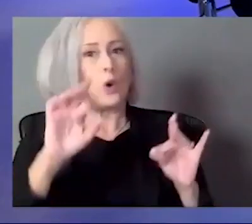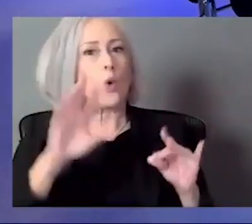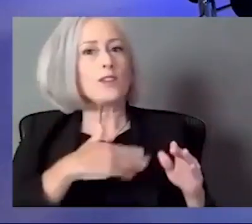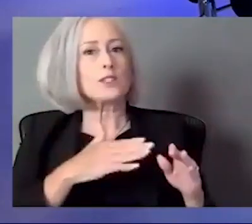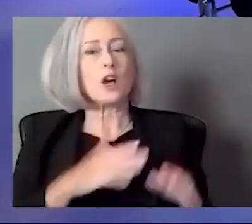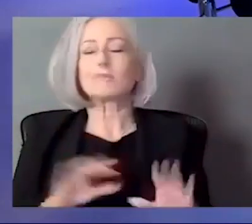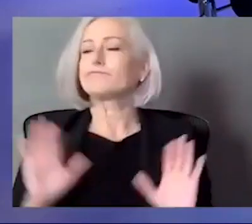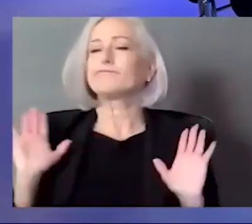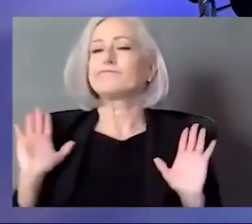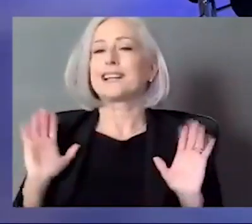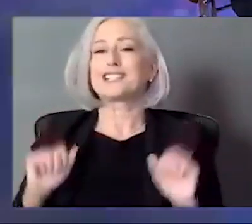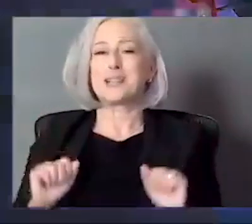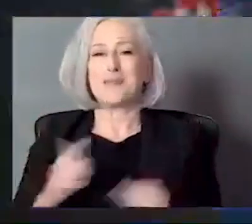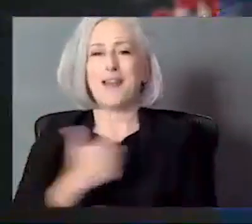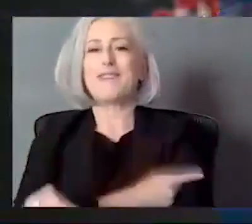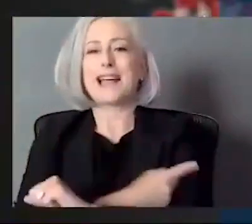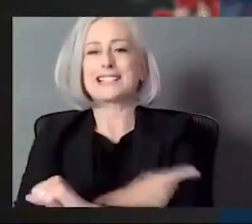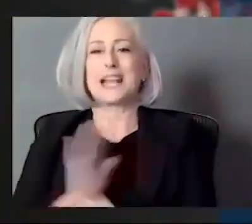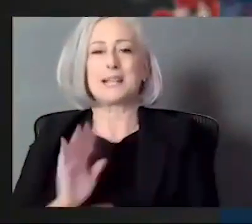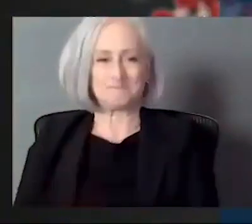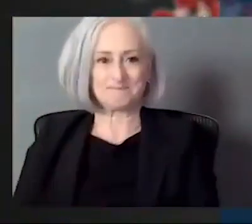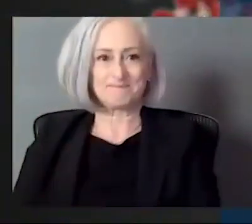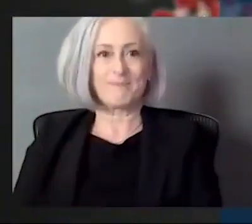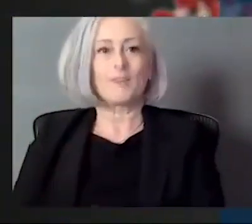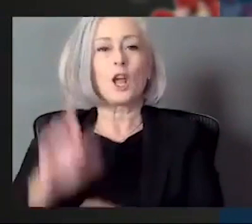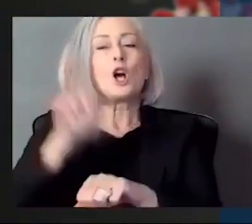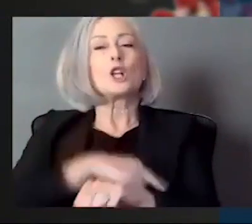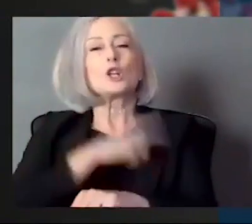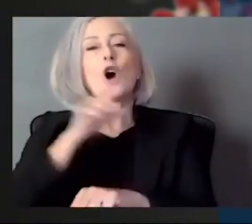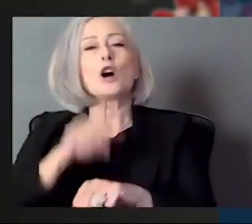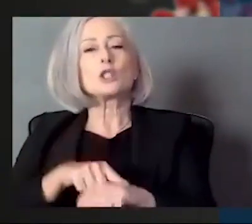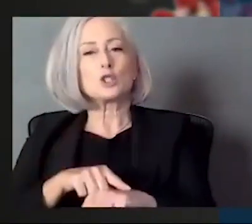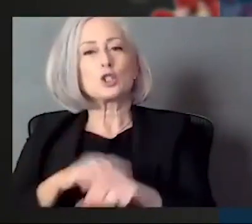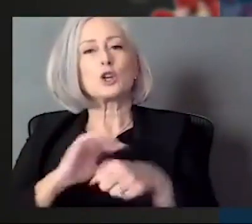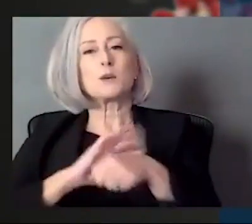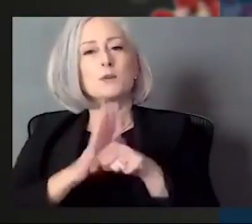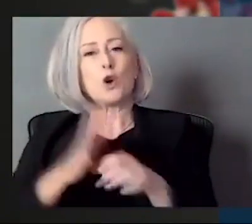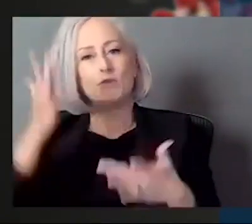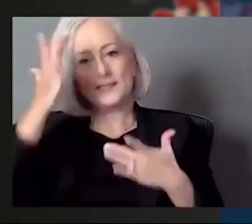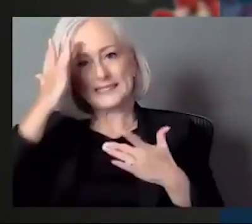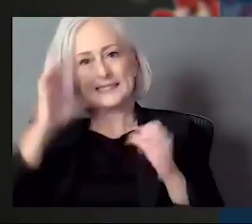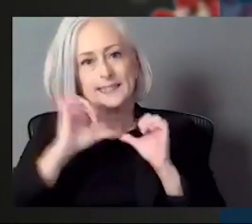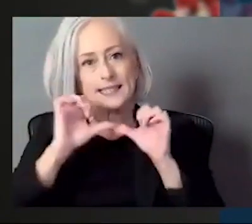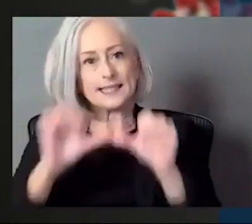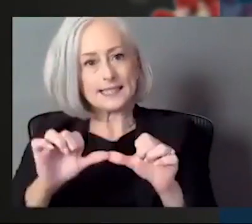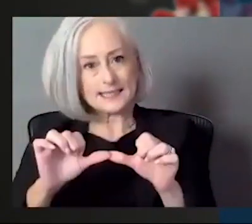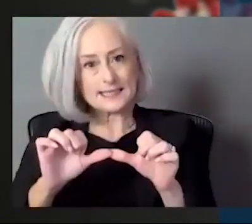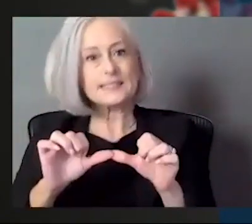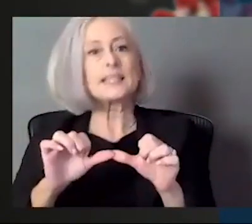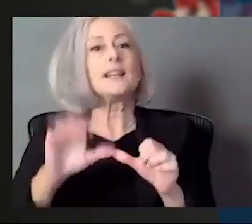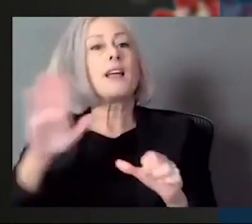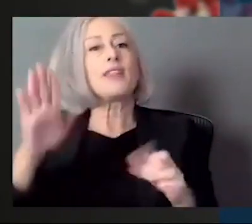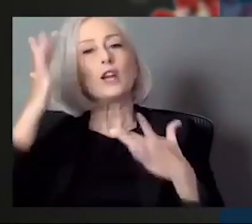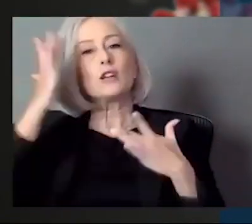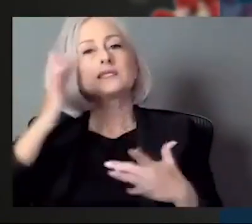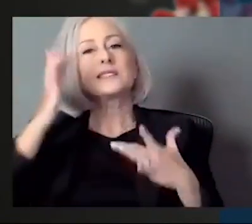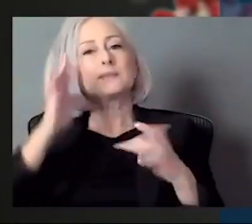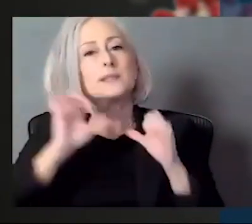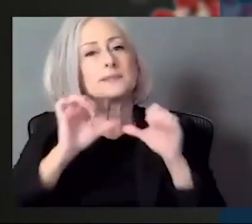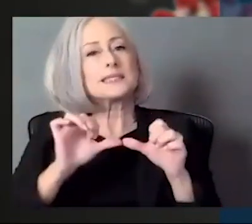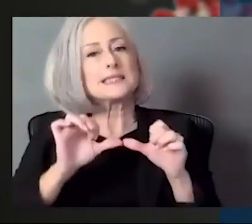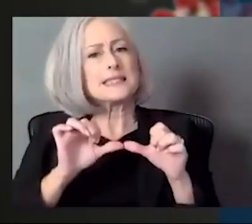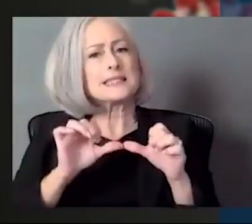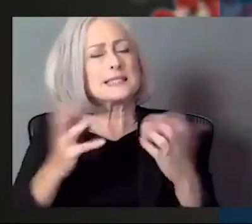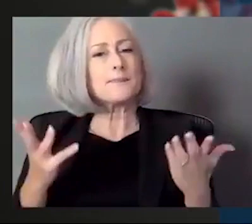Okay. Okay. So do long haulers have immunity longer because their symptoms persist? Oh, no. No, No. we don't have any indication or data